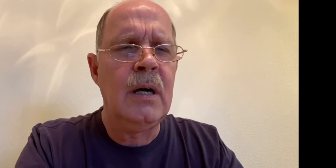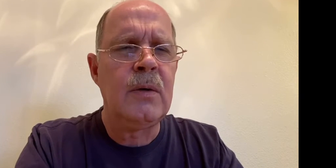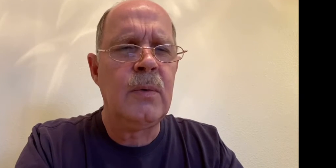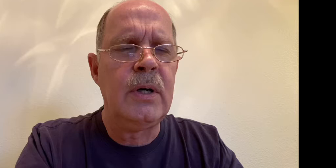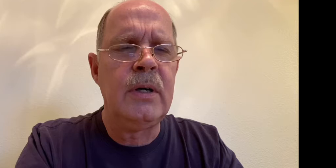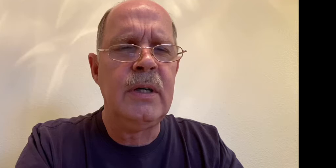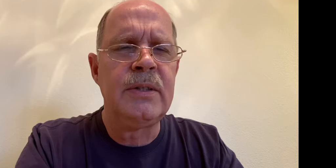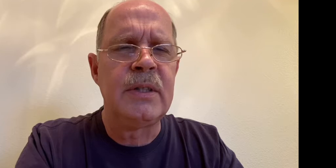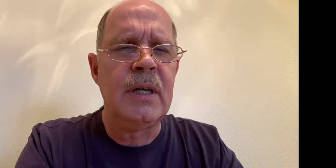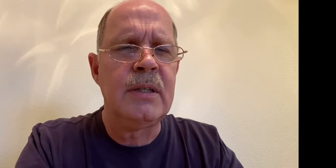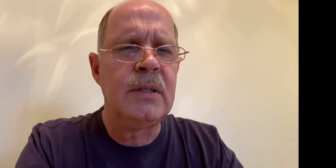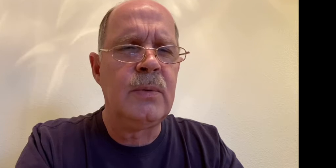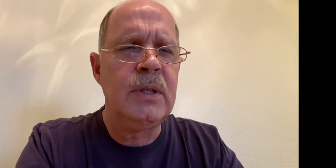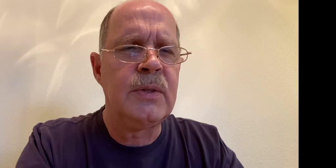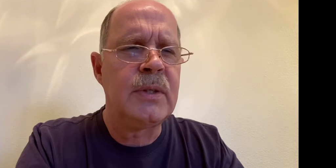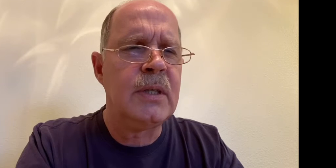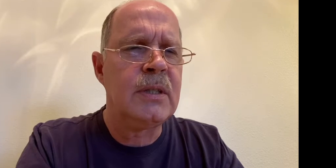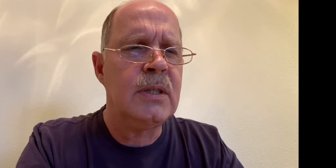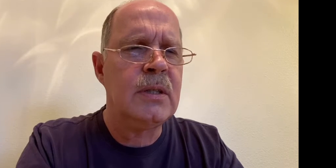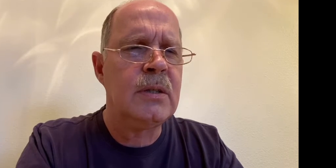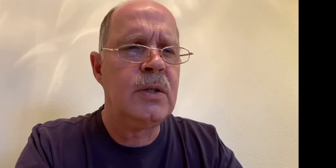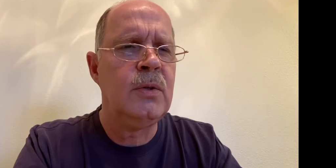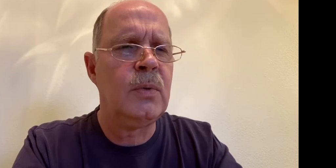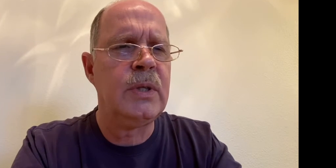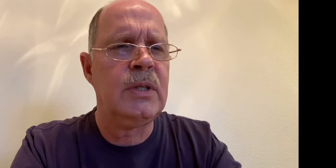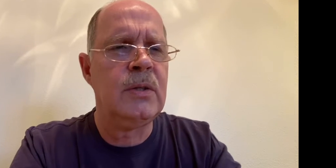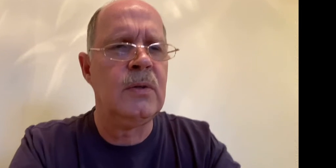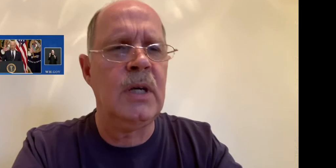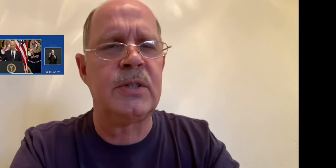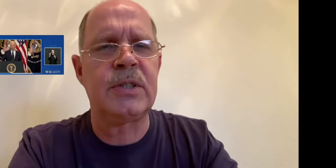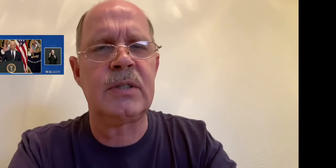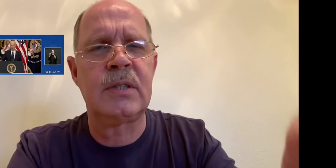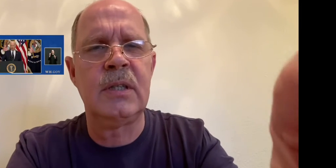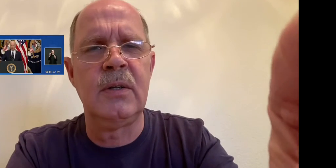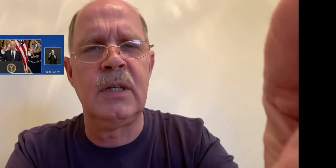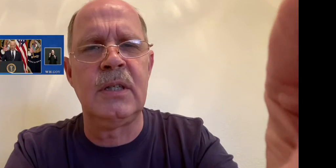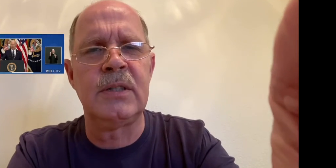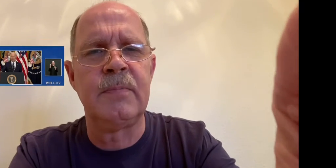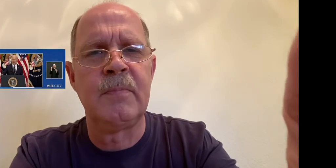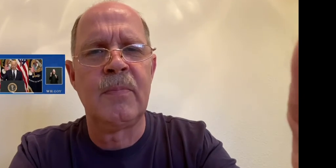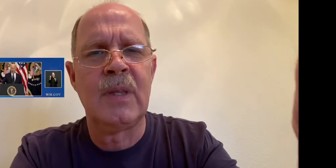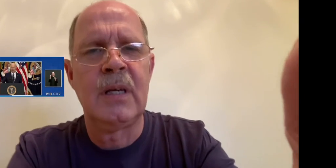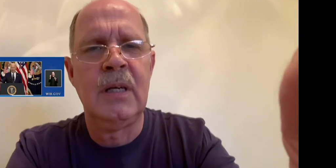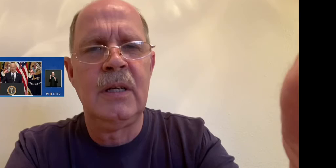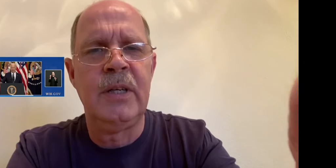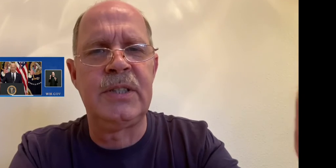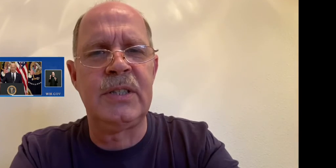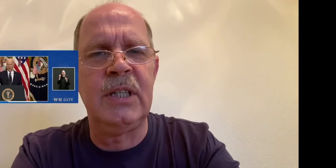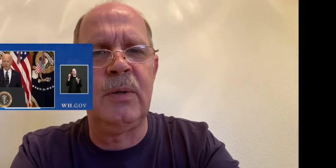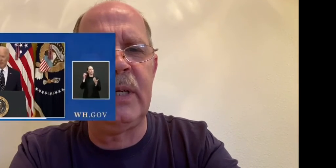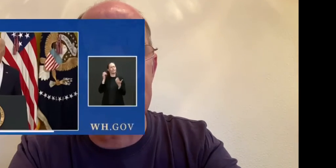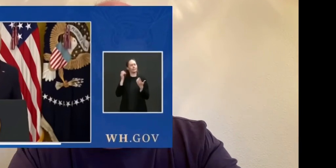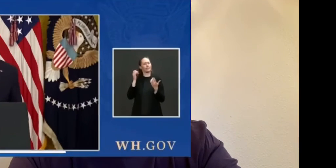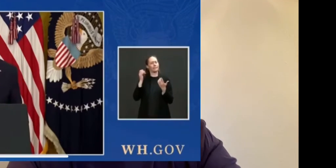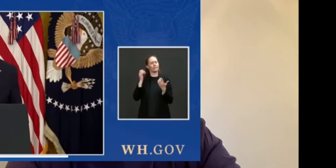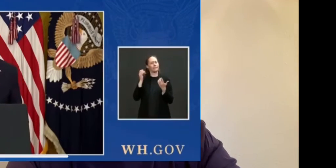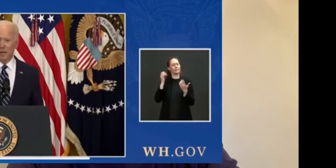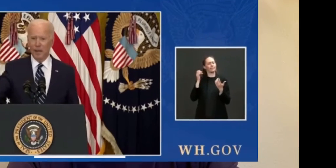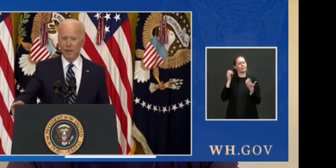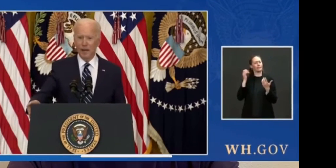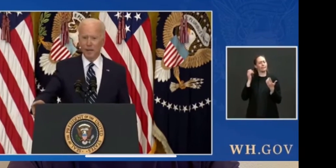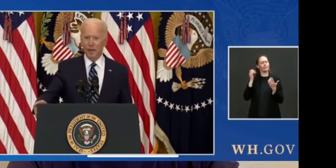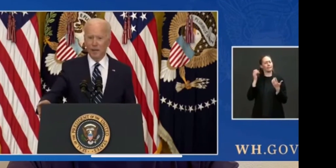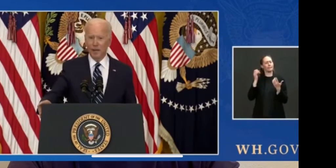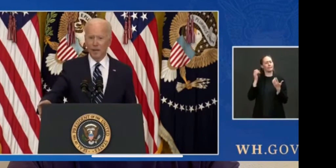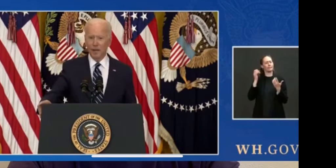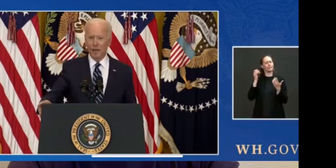All right, where is that? Did we get that? 222. Yes, here it is. This is him explaining the border